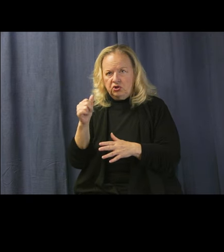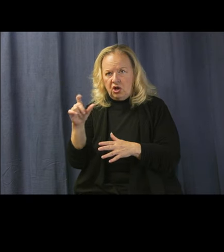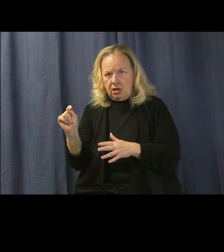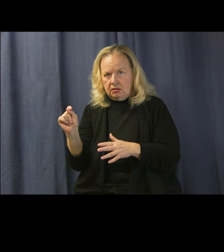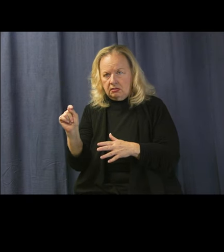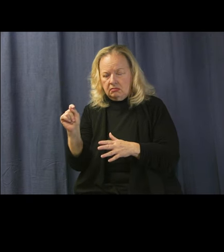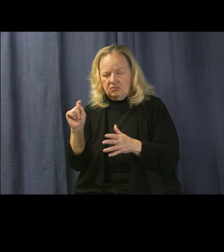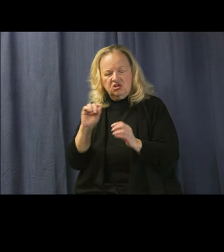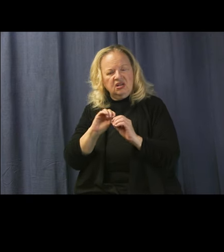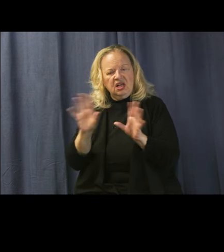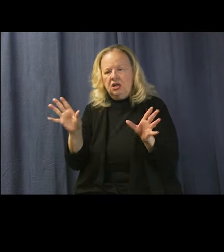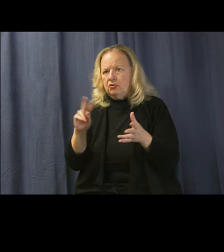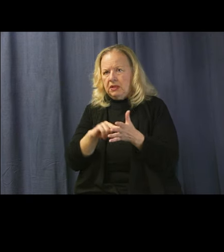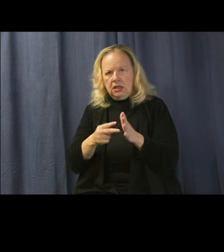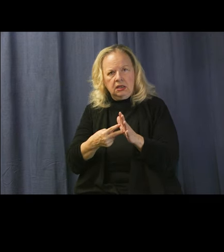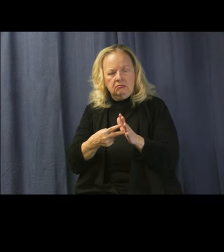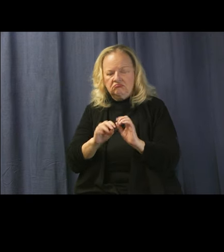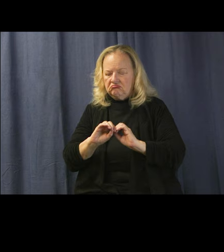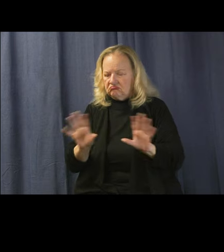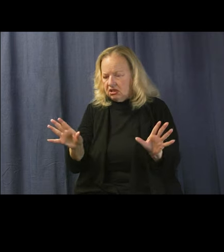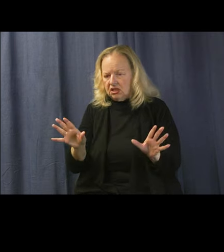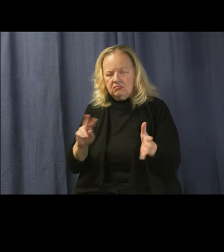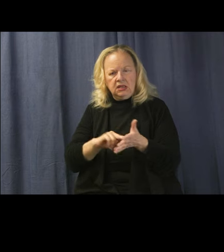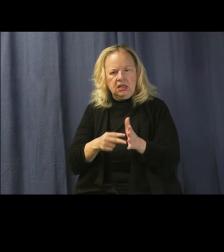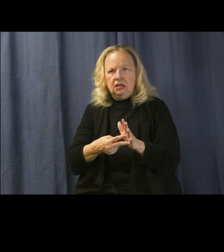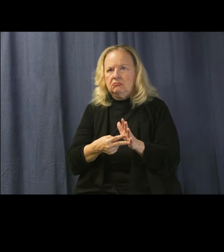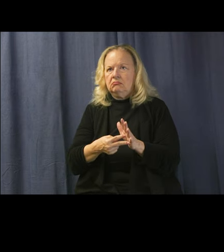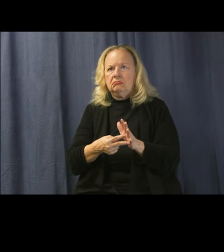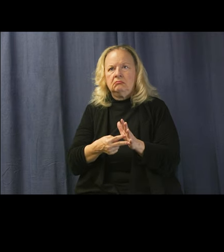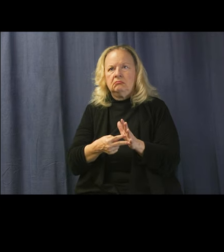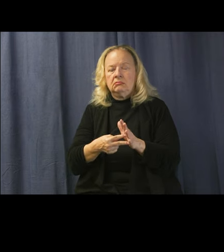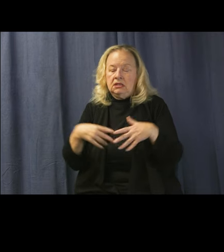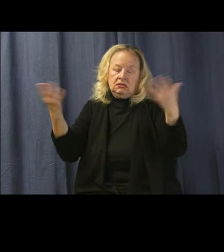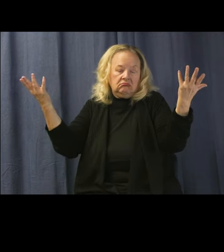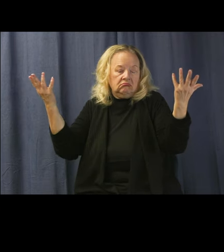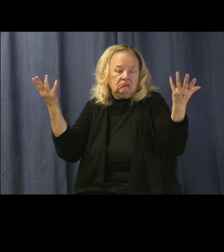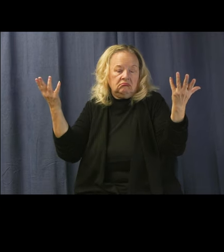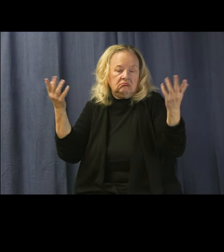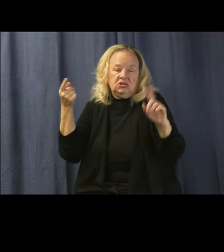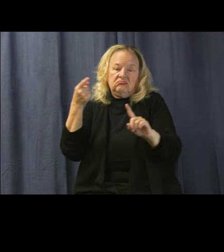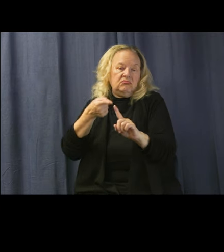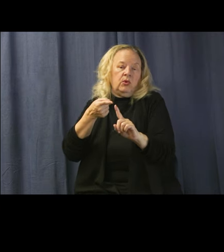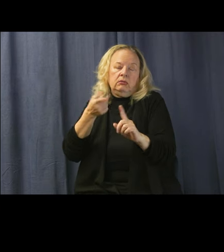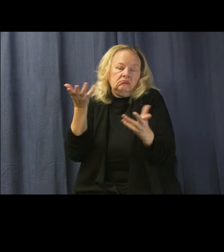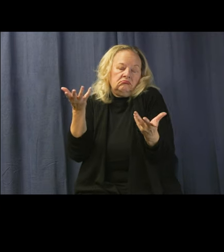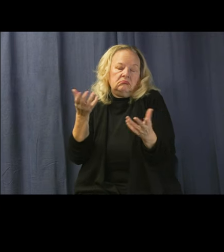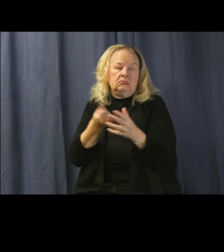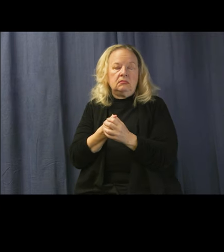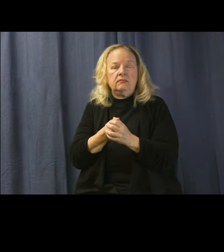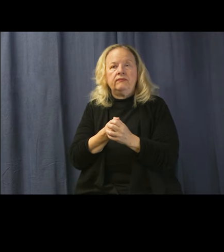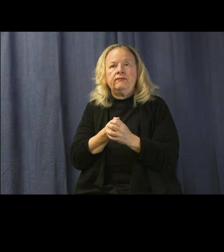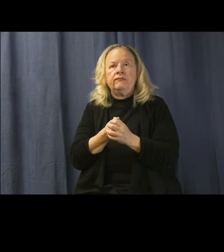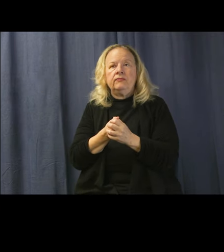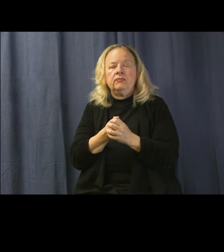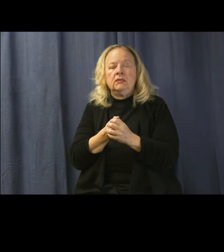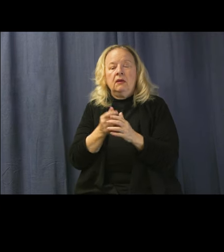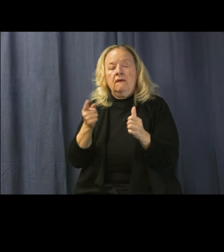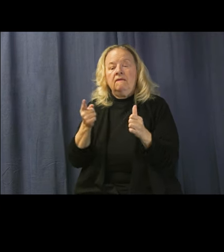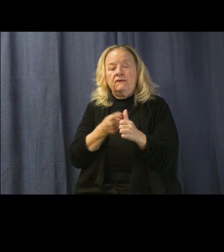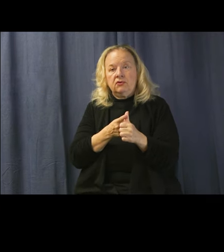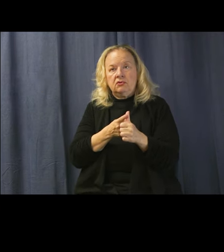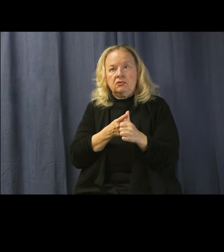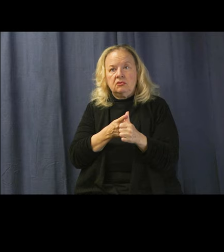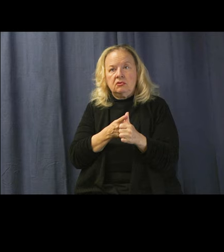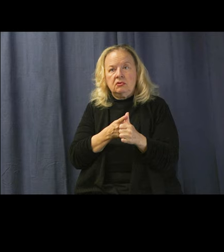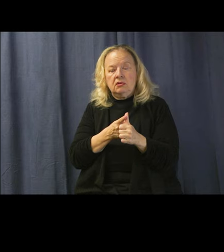plain meaning of the text. For example, don't muzzle the ox means don't muzzle the ox. Okay? So that is the